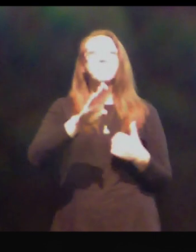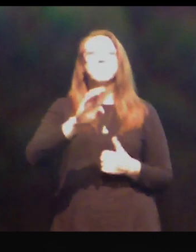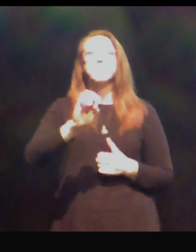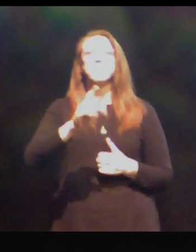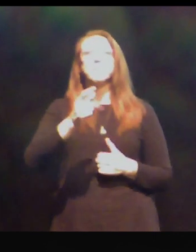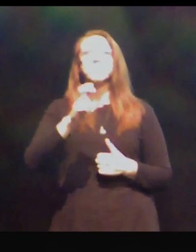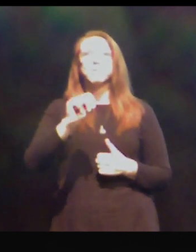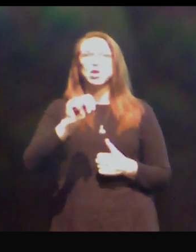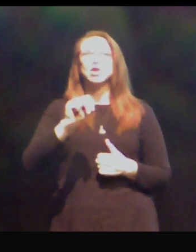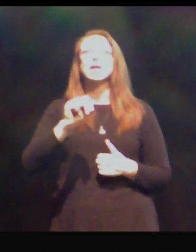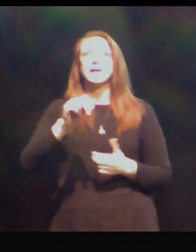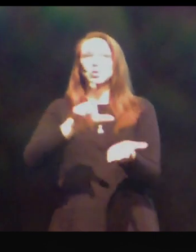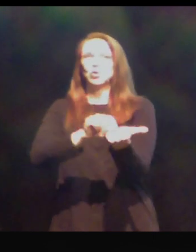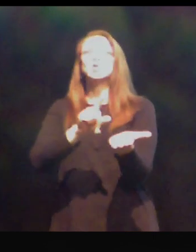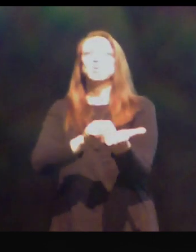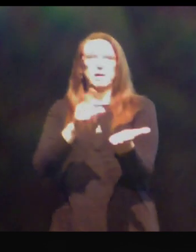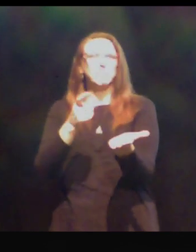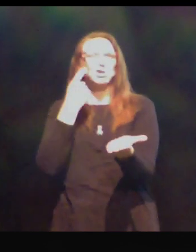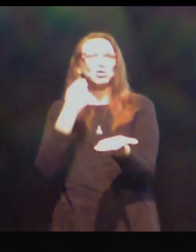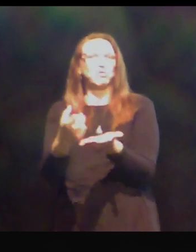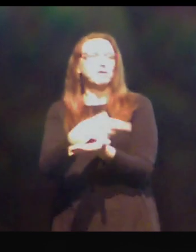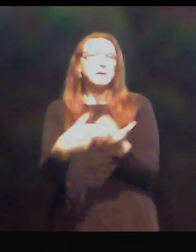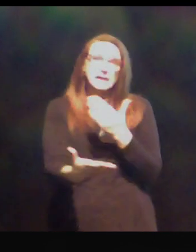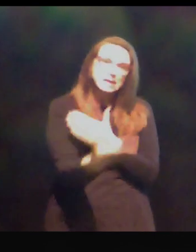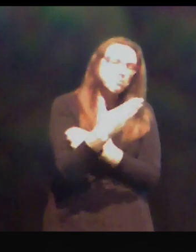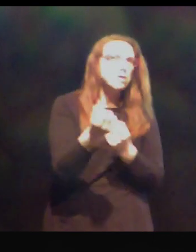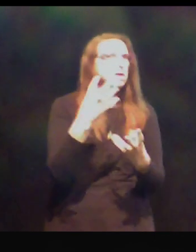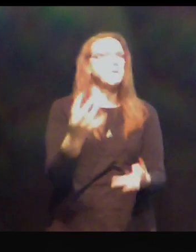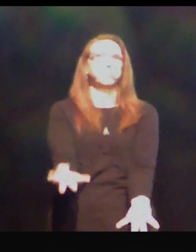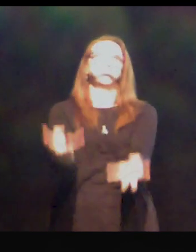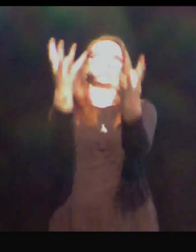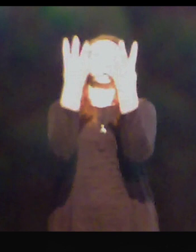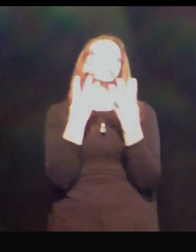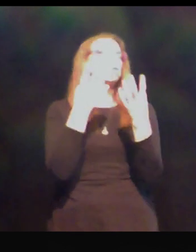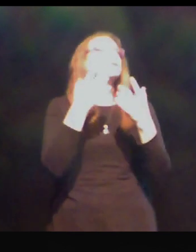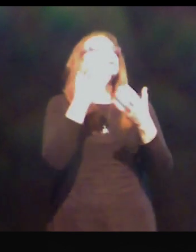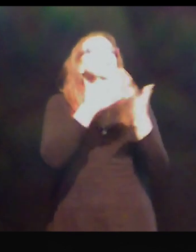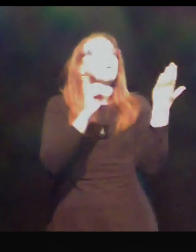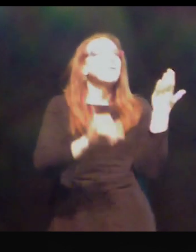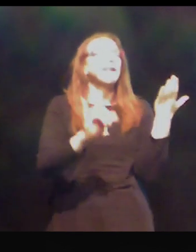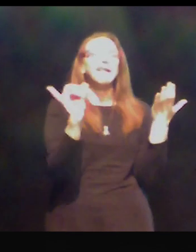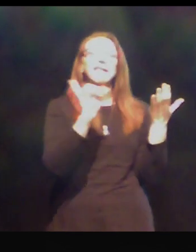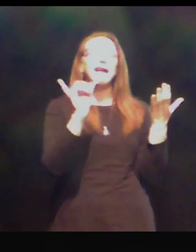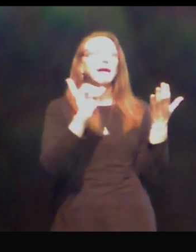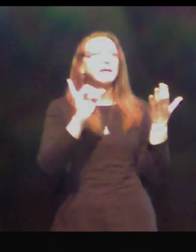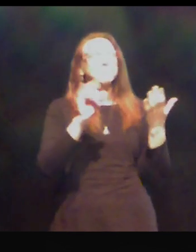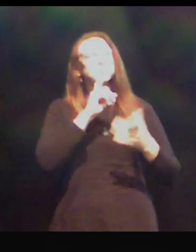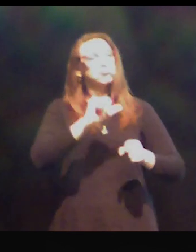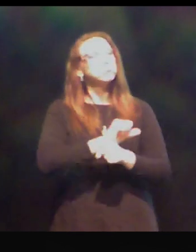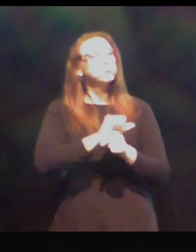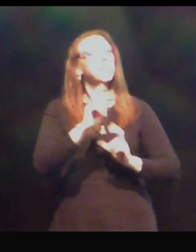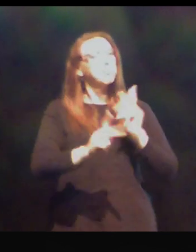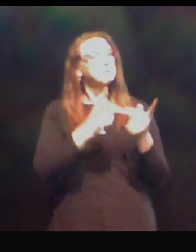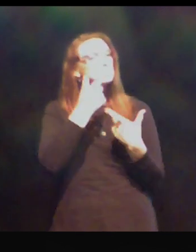the Bergen Record doing a big review. So this morning I got swamped with people. And you know, some of it is kind of like genuinely